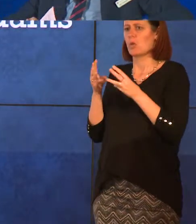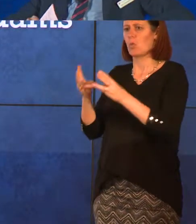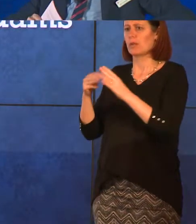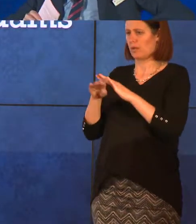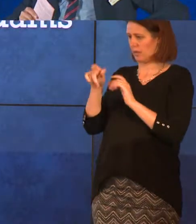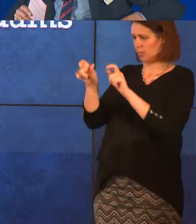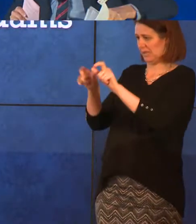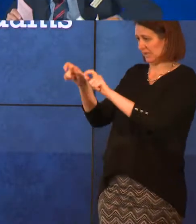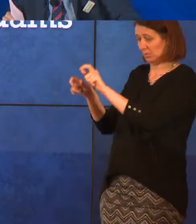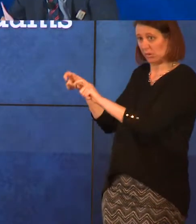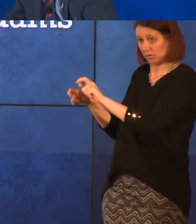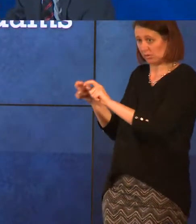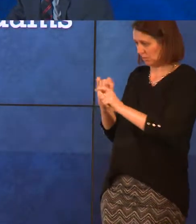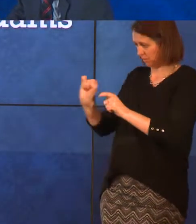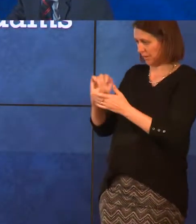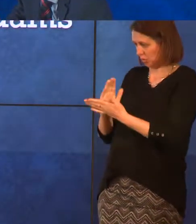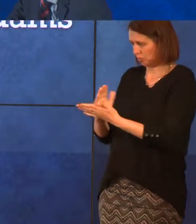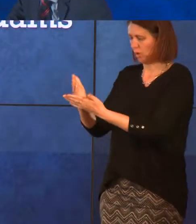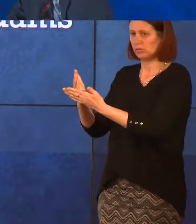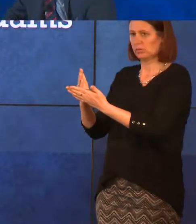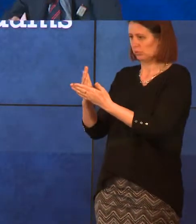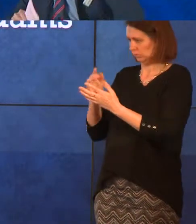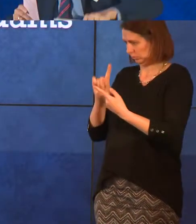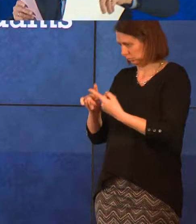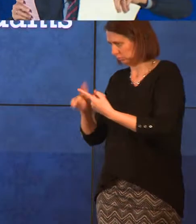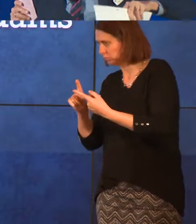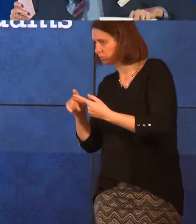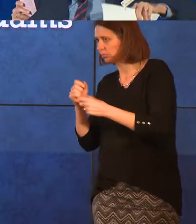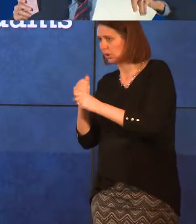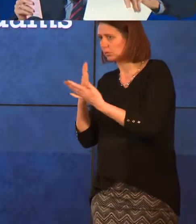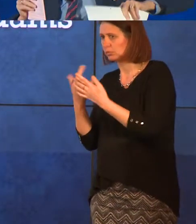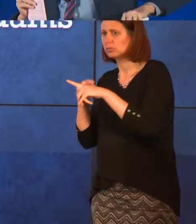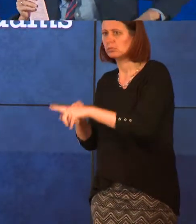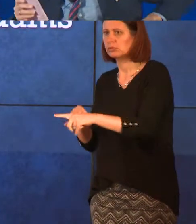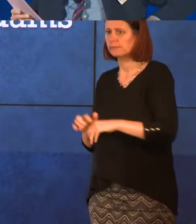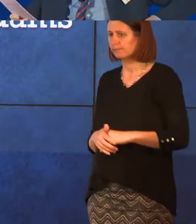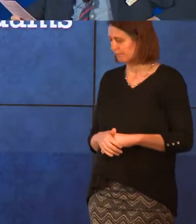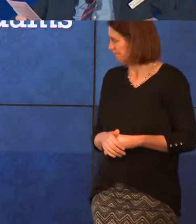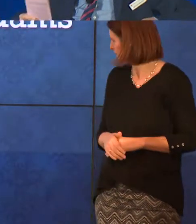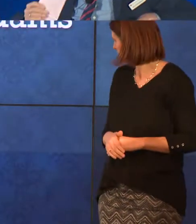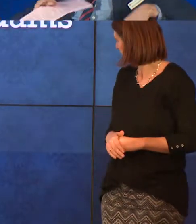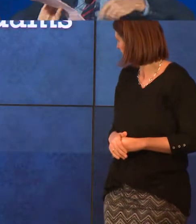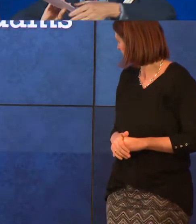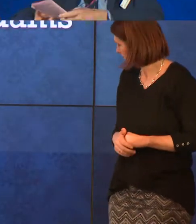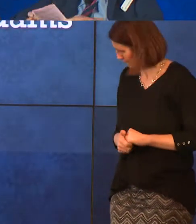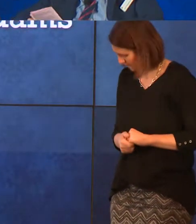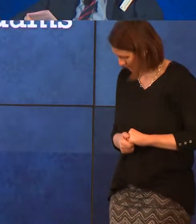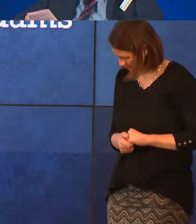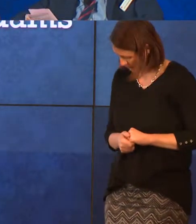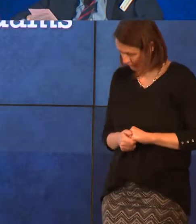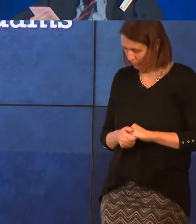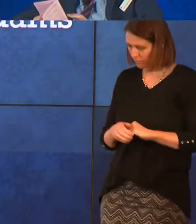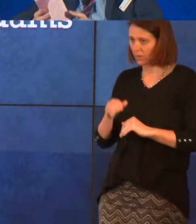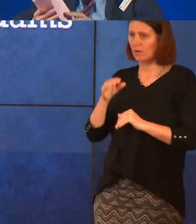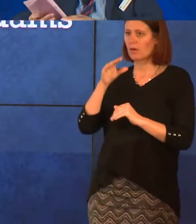participant rights to be being upheld? Yeah, so I think from a